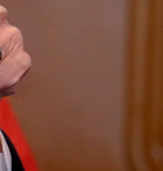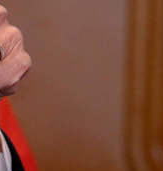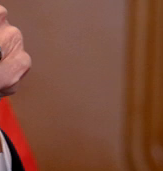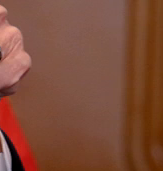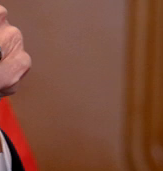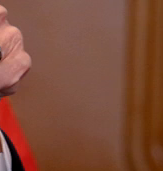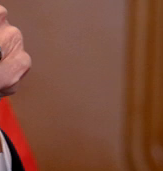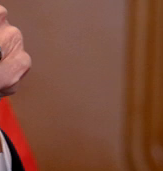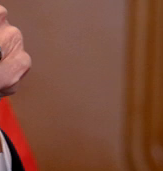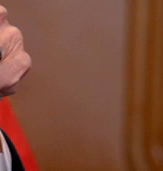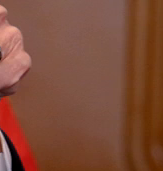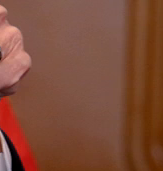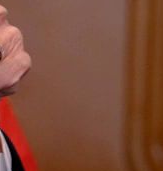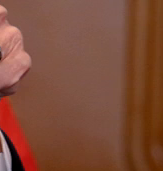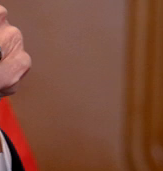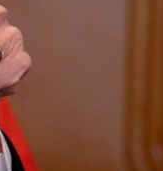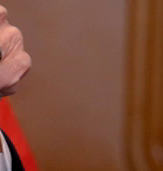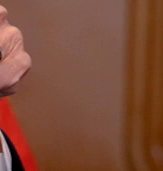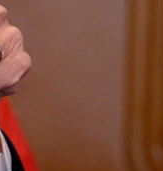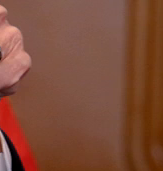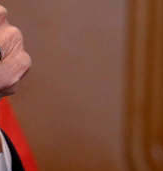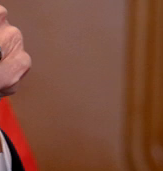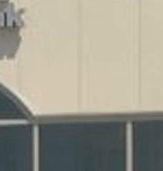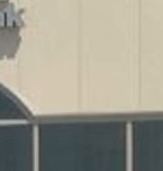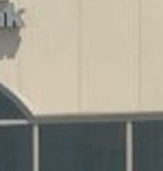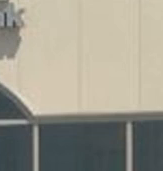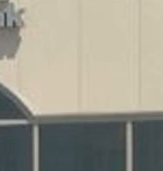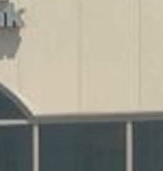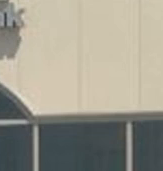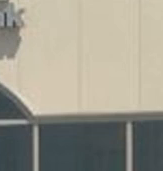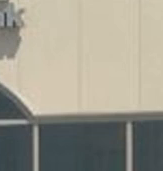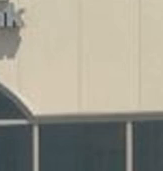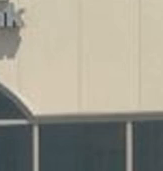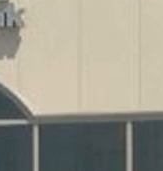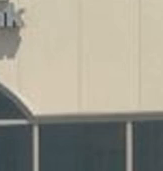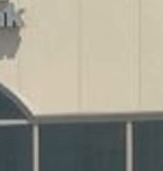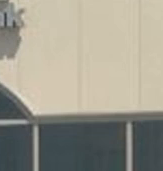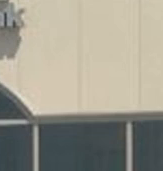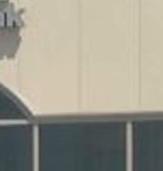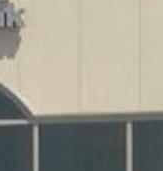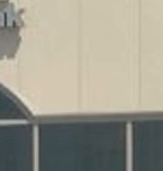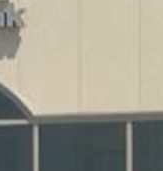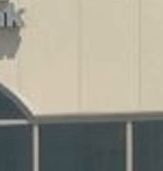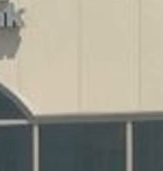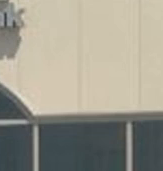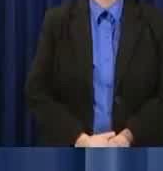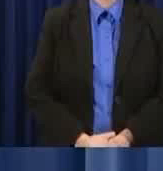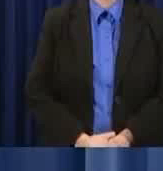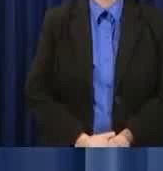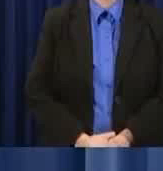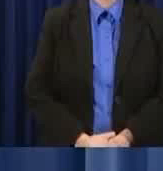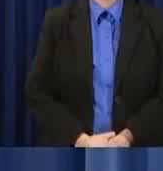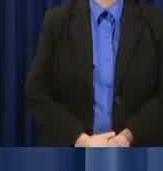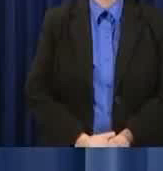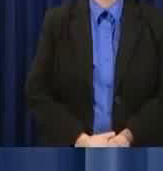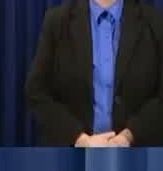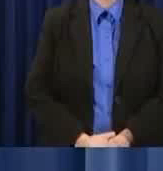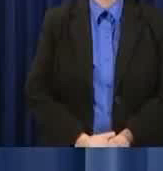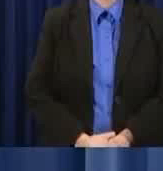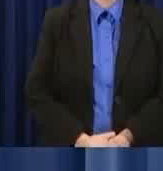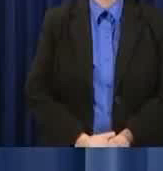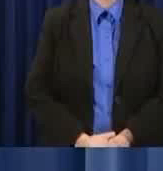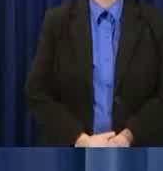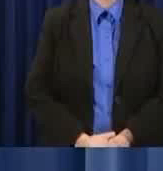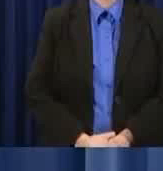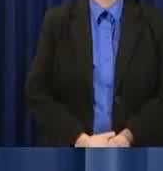Ohio's stay-at-home orders returned to the statehouse. Click here for complete coronavirus coverage. DeWine's aggressive actions